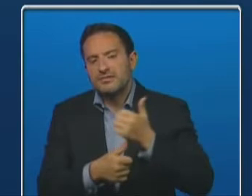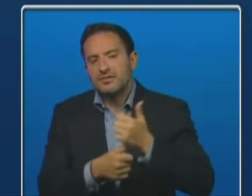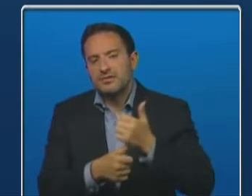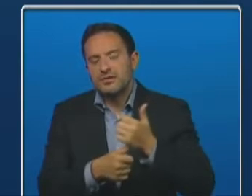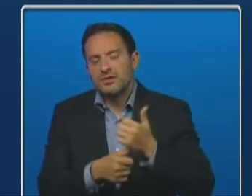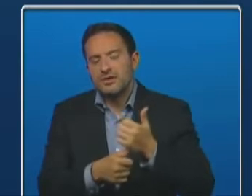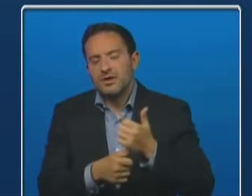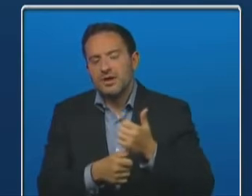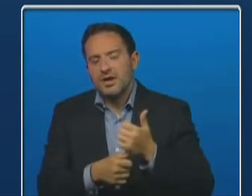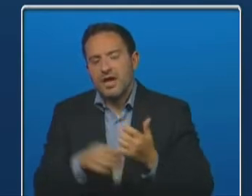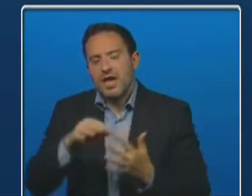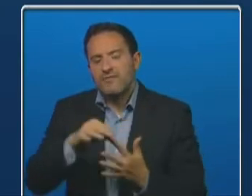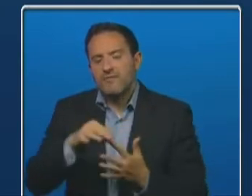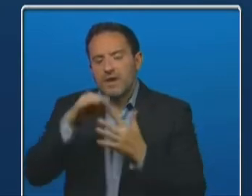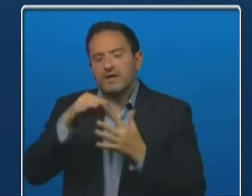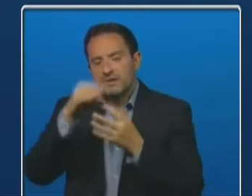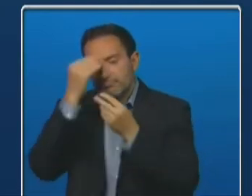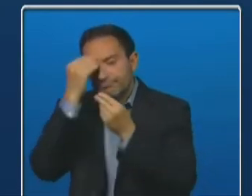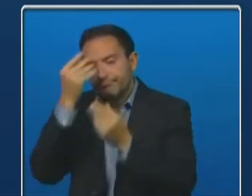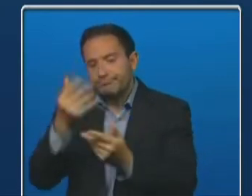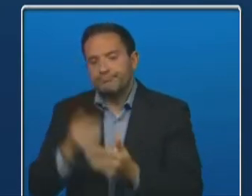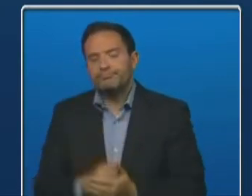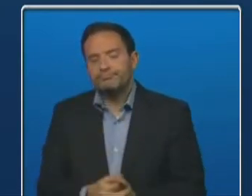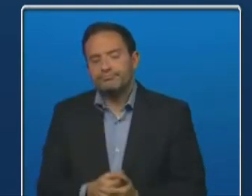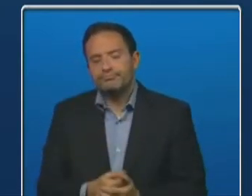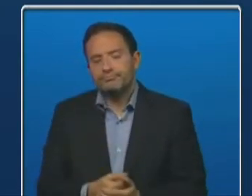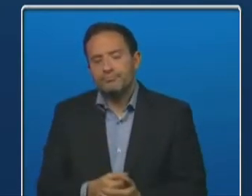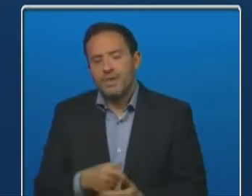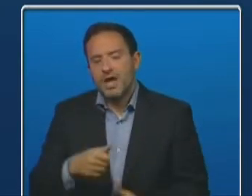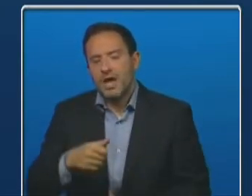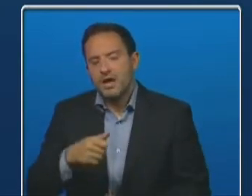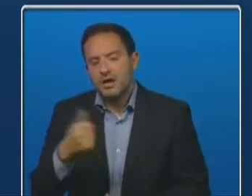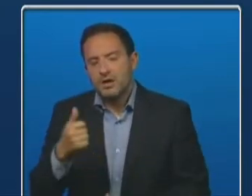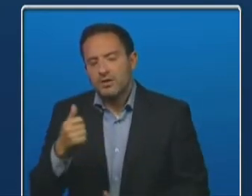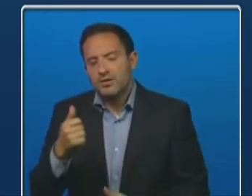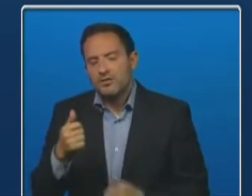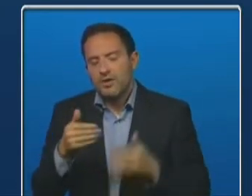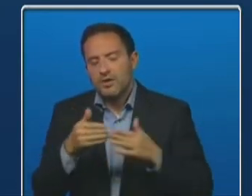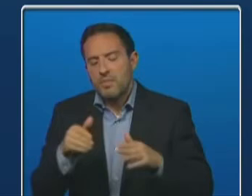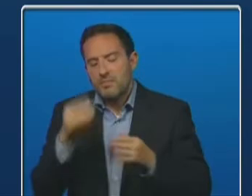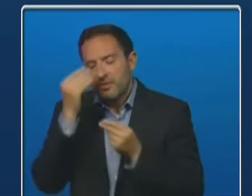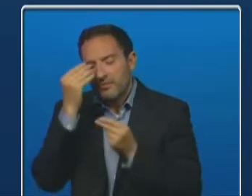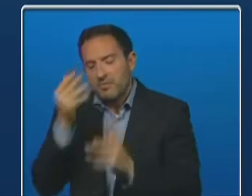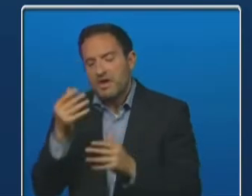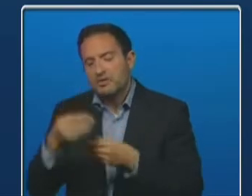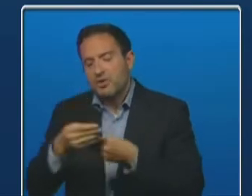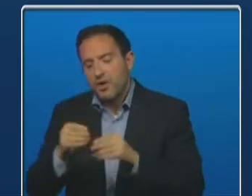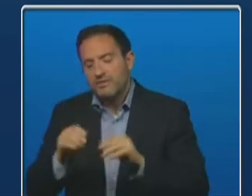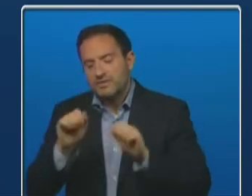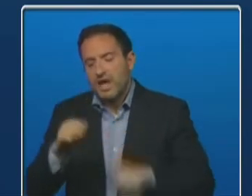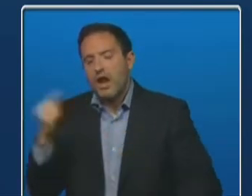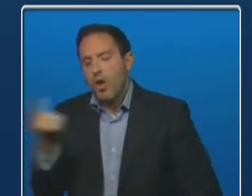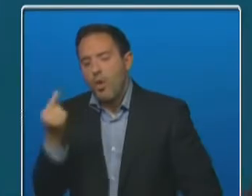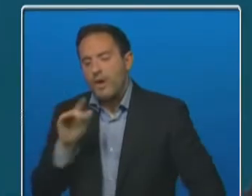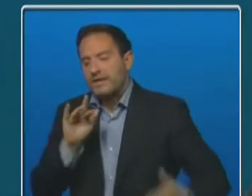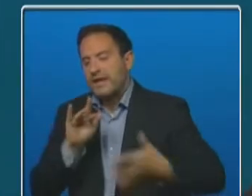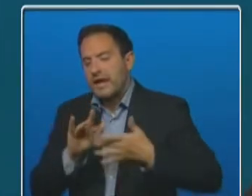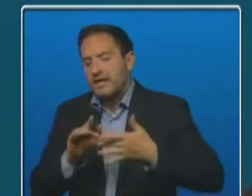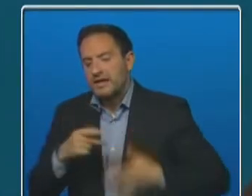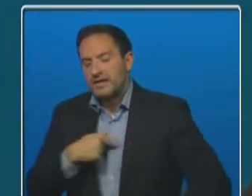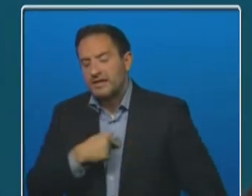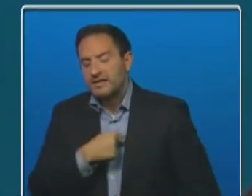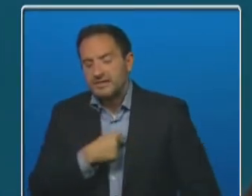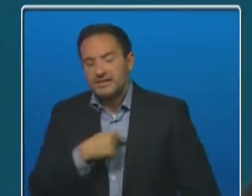those discrete variables. But also another pitch for the Public Information Office. You can always reach out to us if you by chance you don't get to ask your